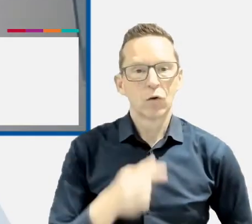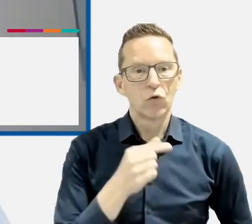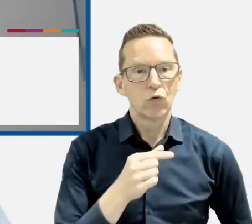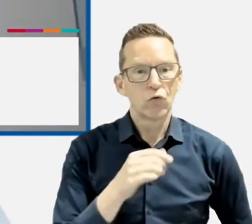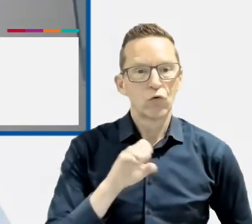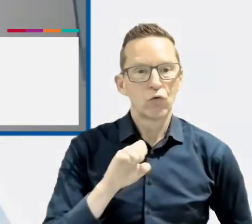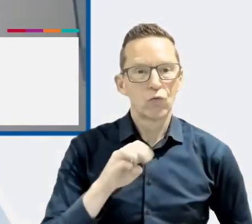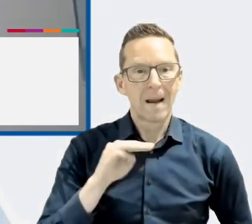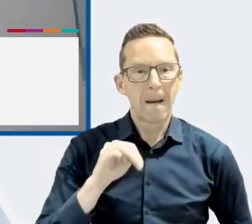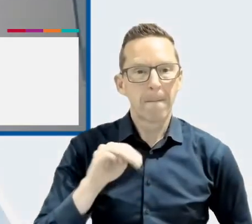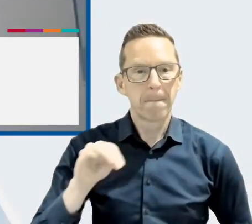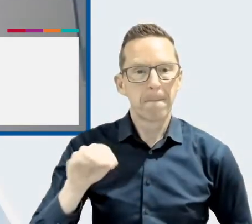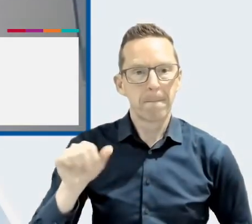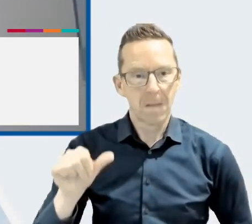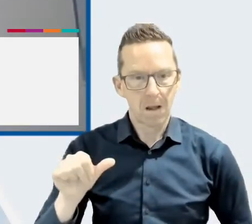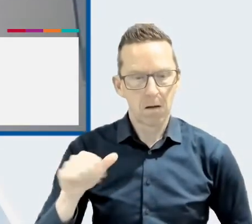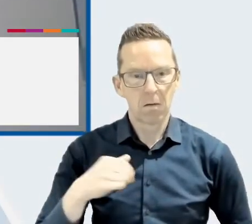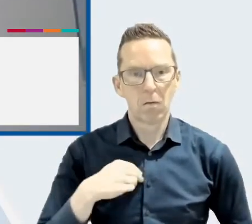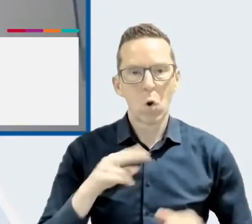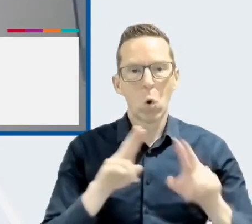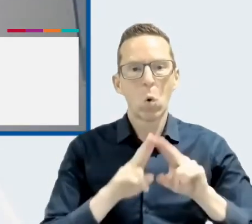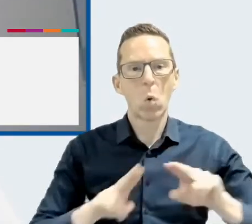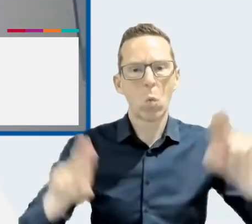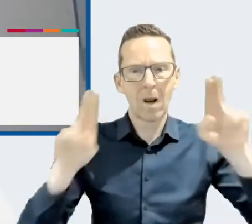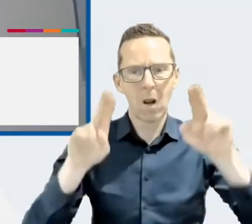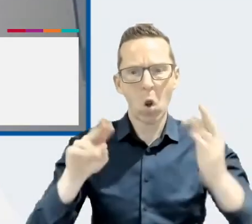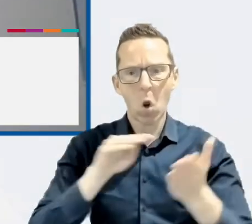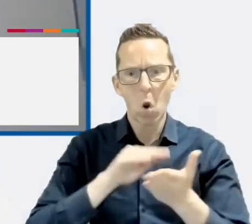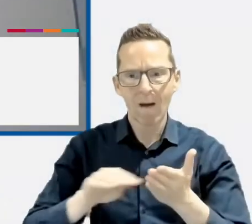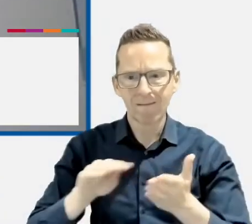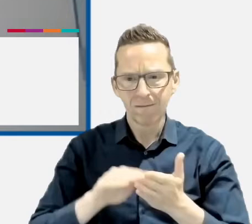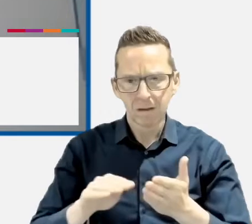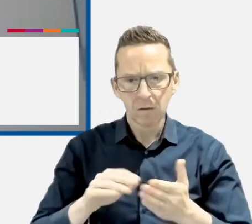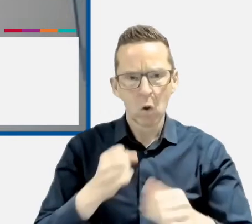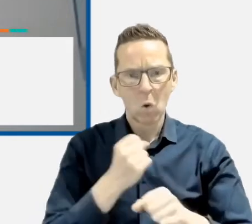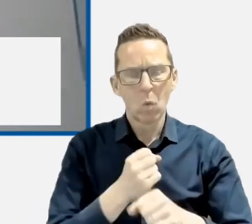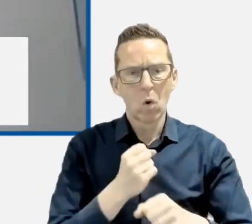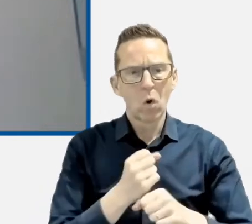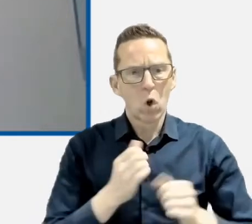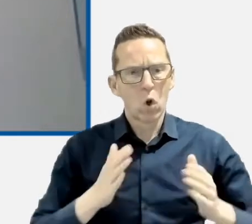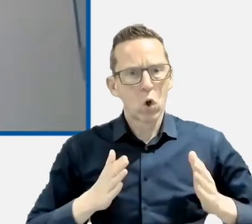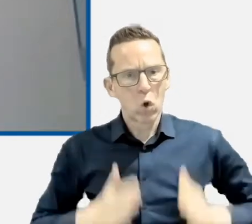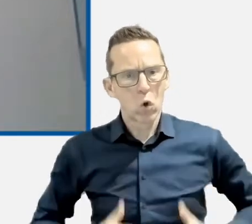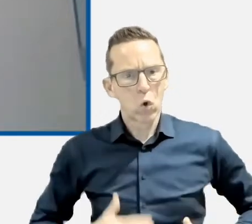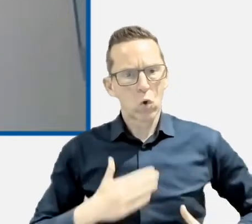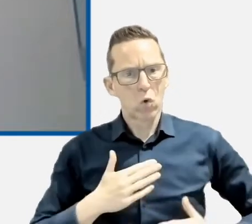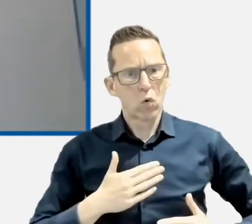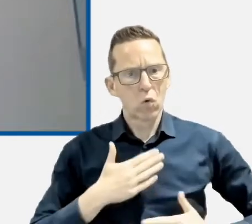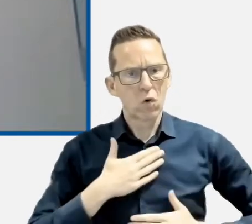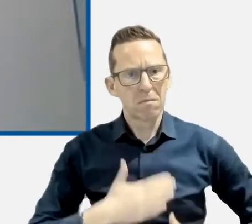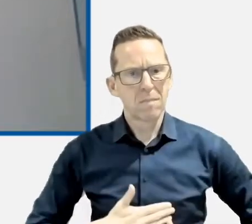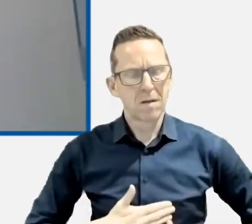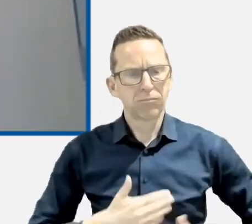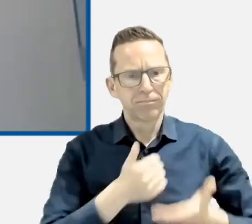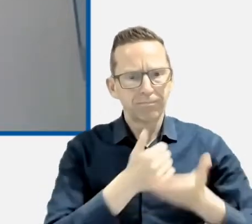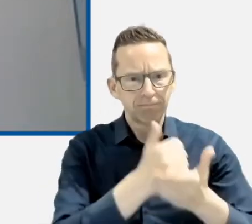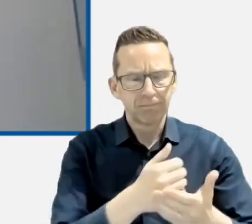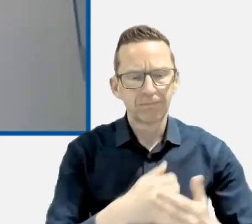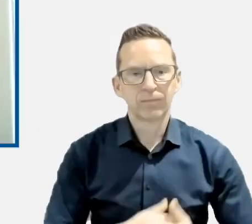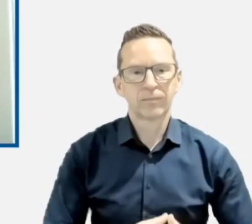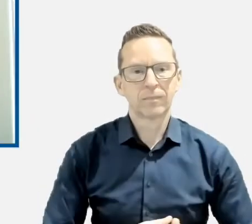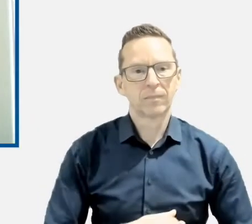for the Coordination of Humanitarian Affairs, covering 25 countries in Eastern and Southern Africa. It's a pleasure to be with you all